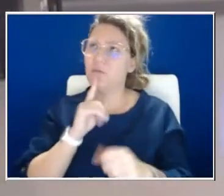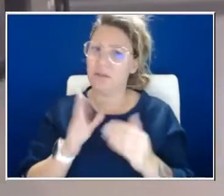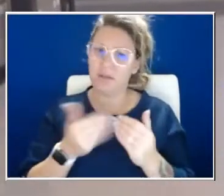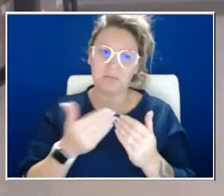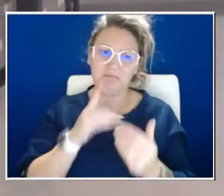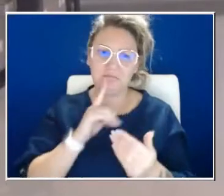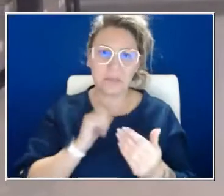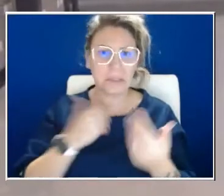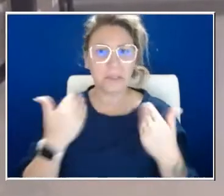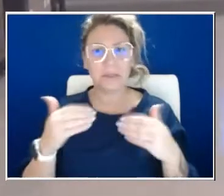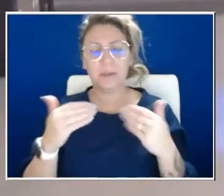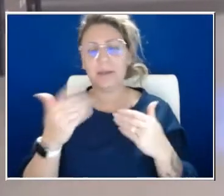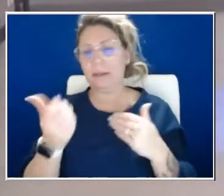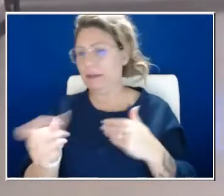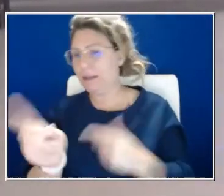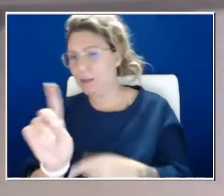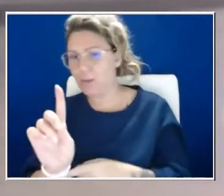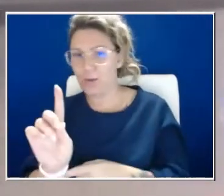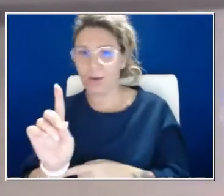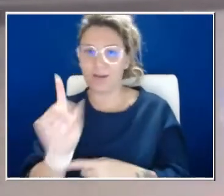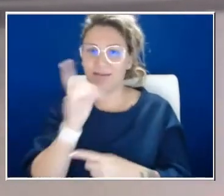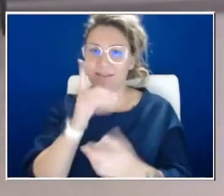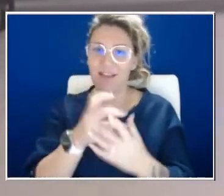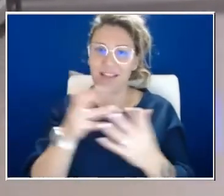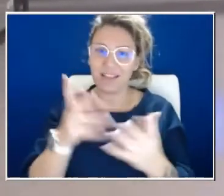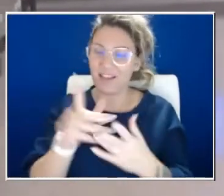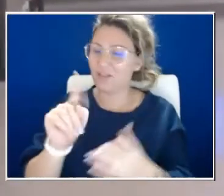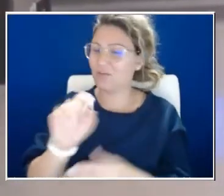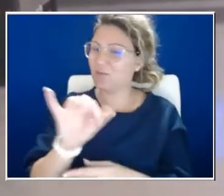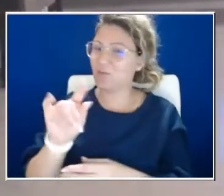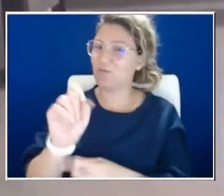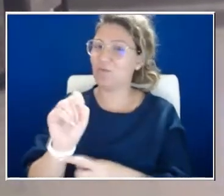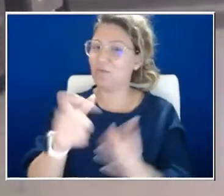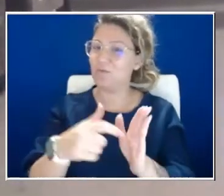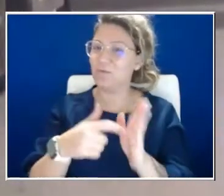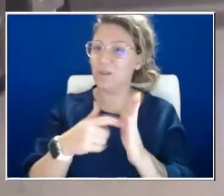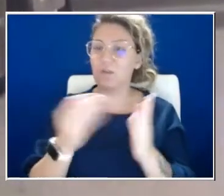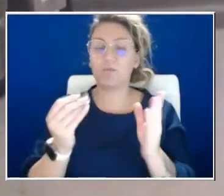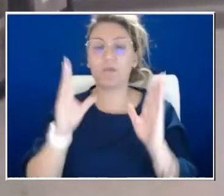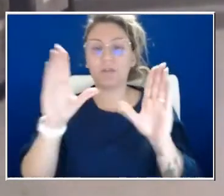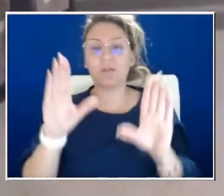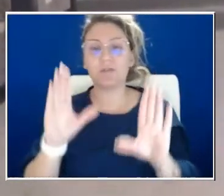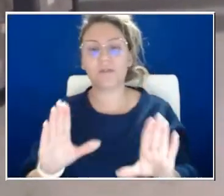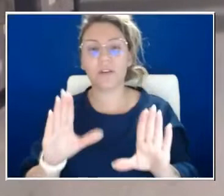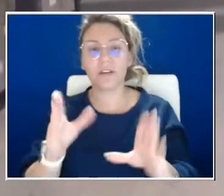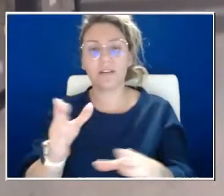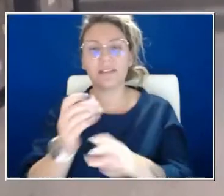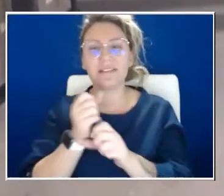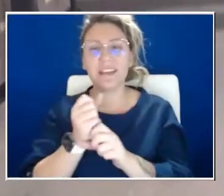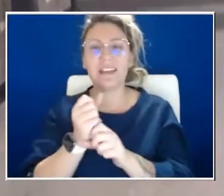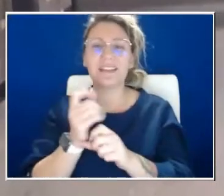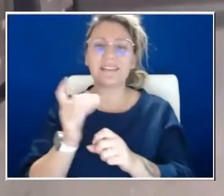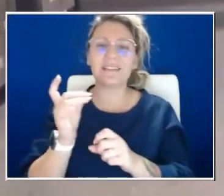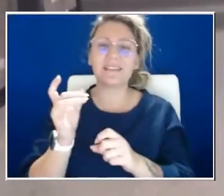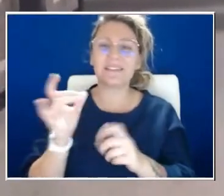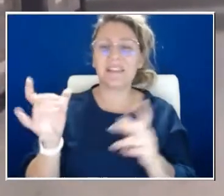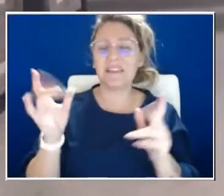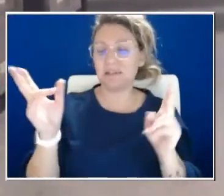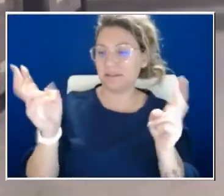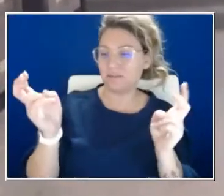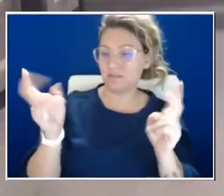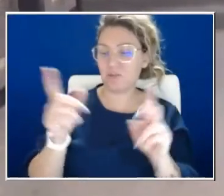anywhere. Not very many tools required. And what's really great is it takes kind of the subjectivity out of